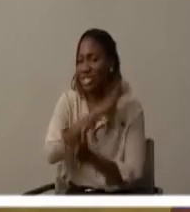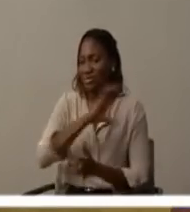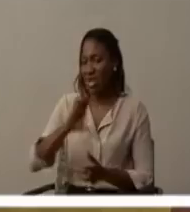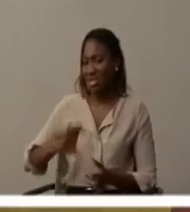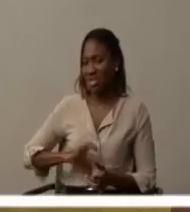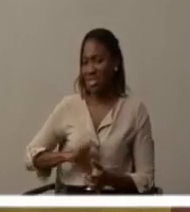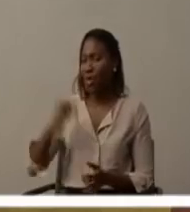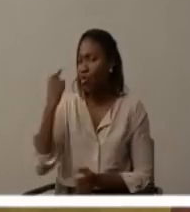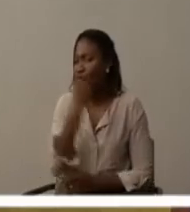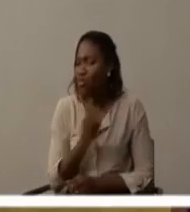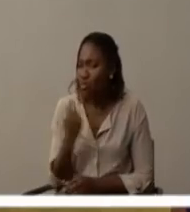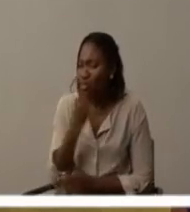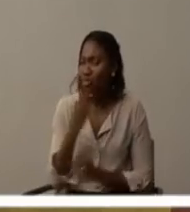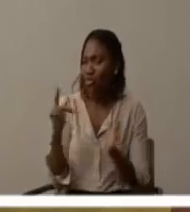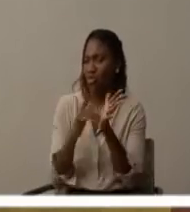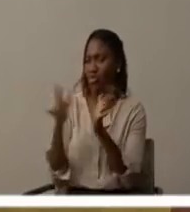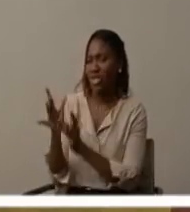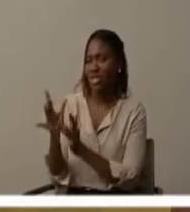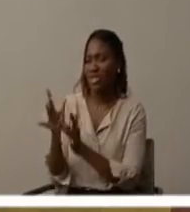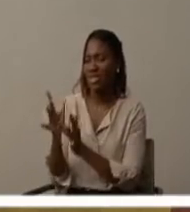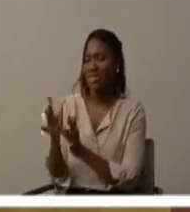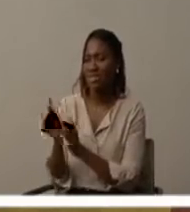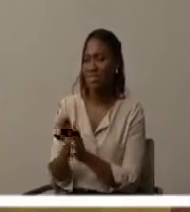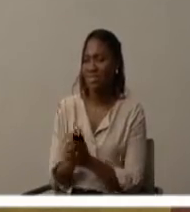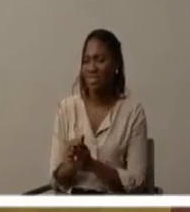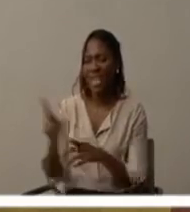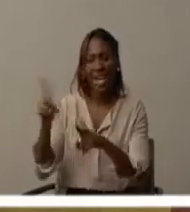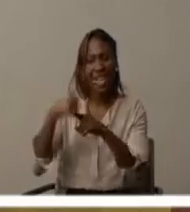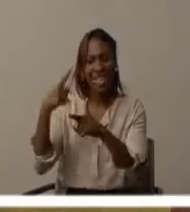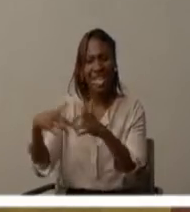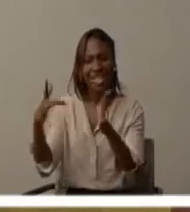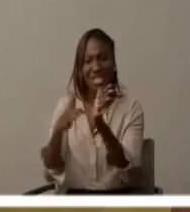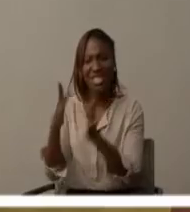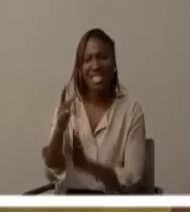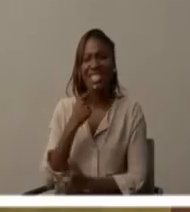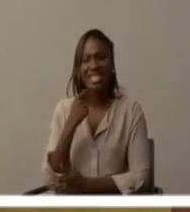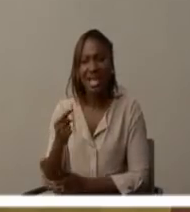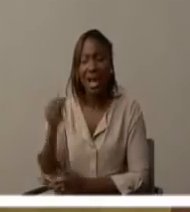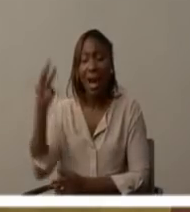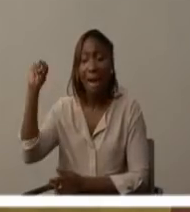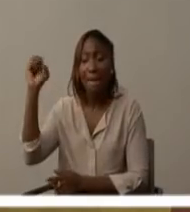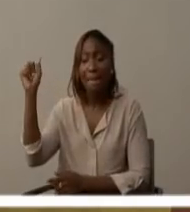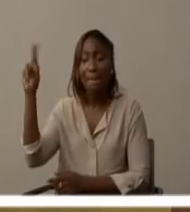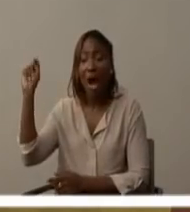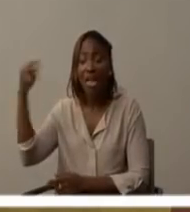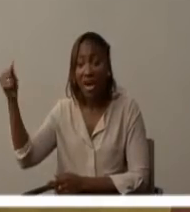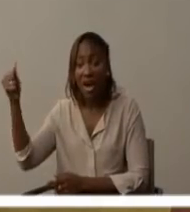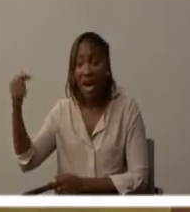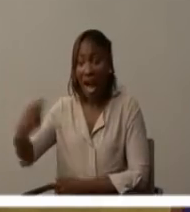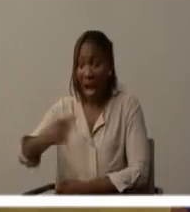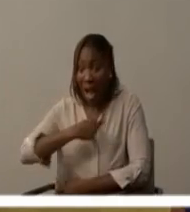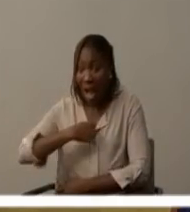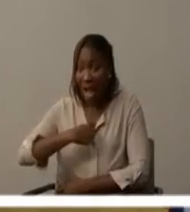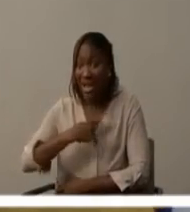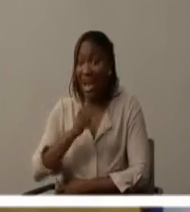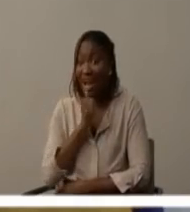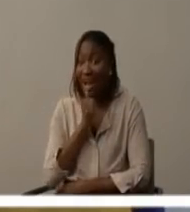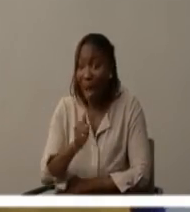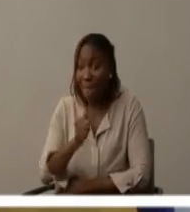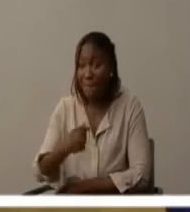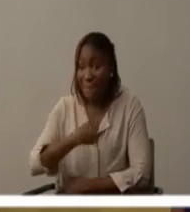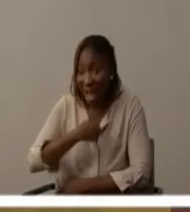he? And here we see Jesus says, Martha, I am. And he